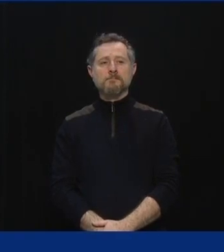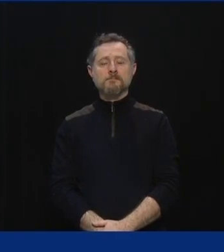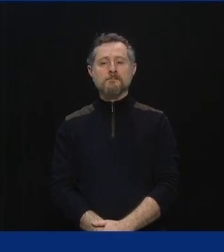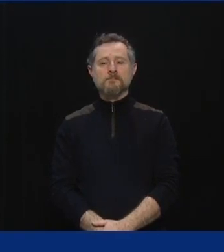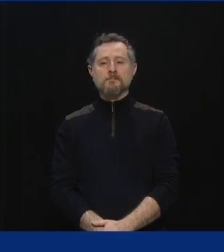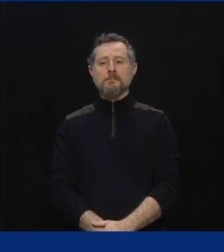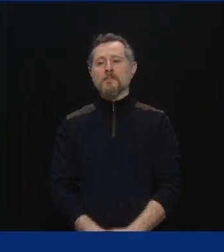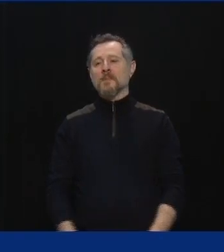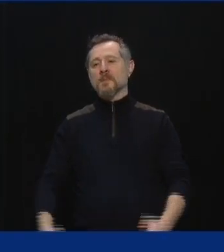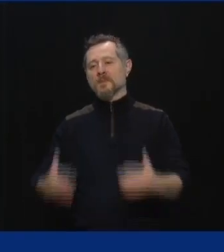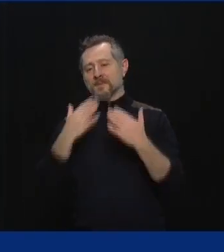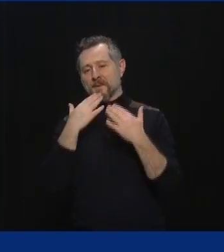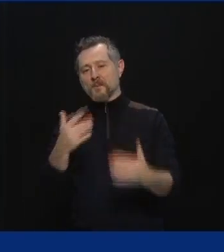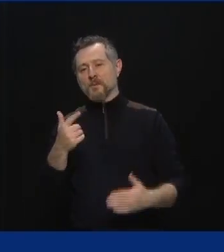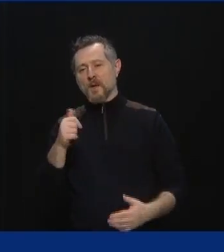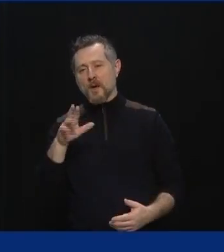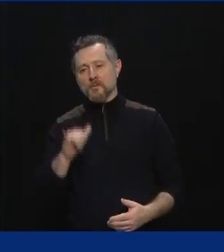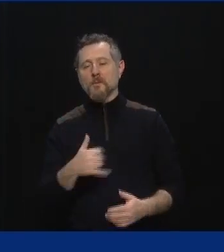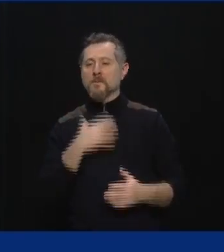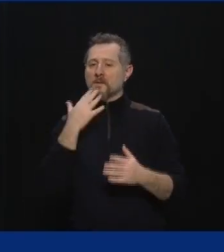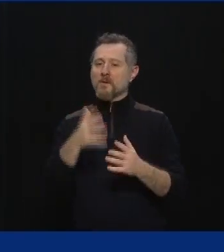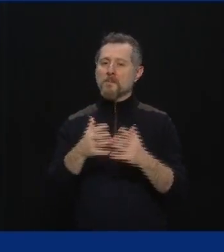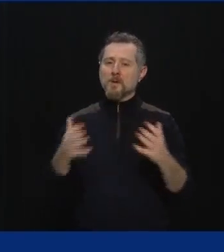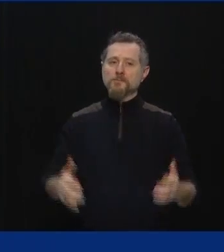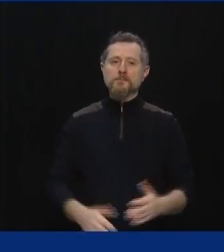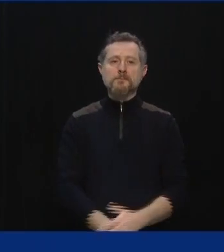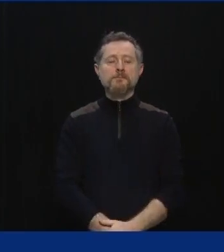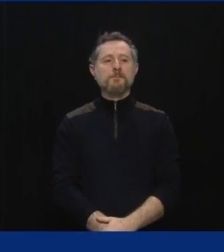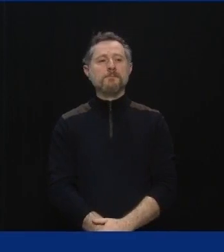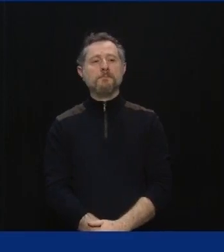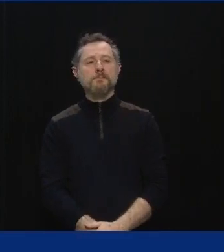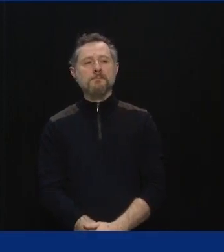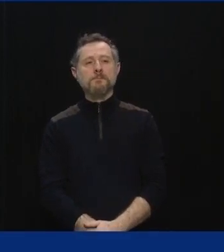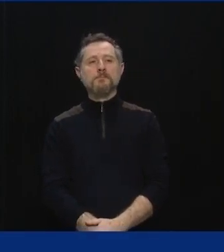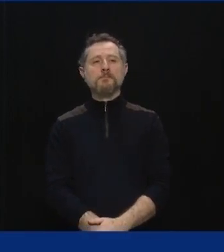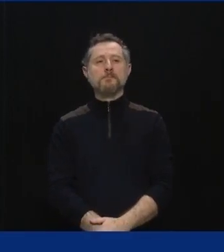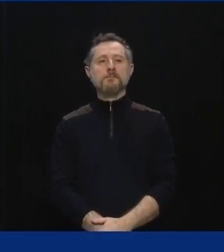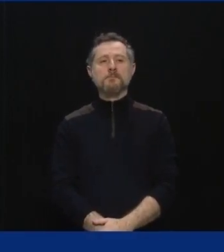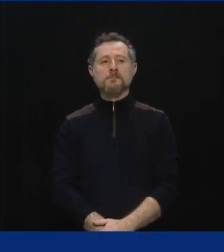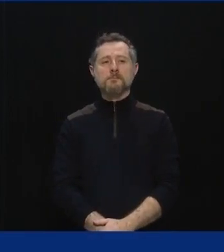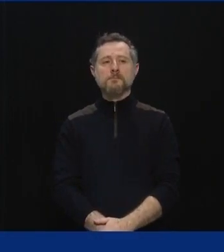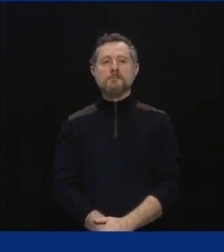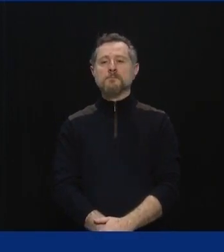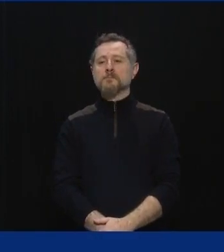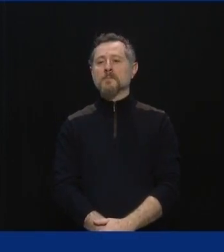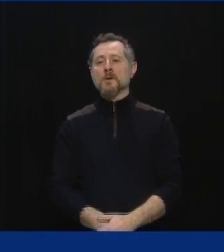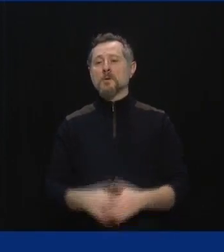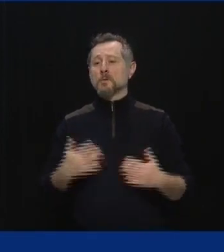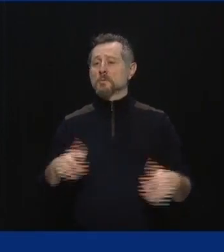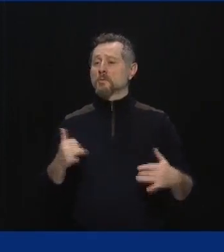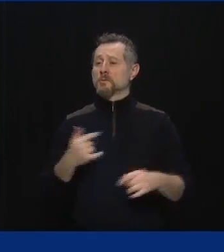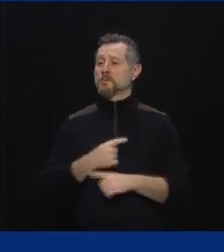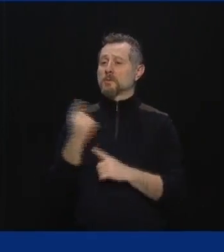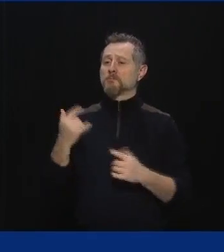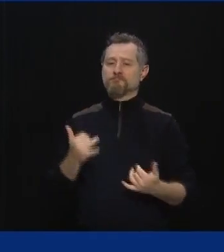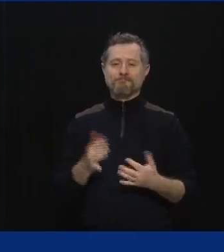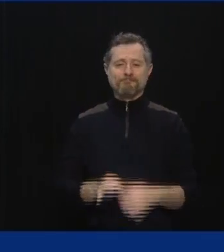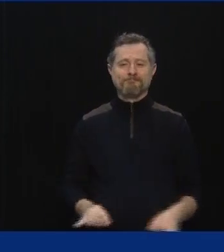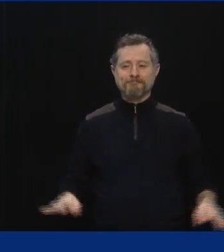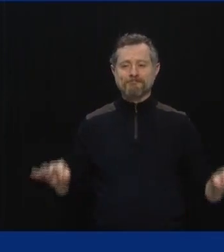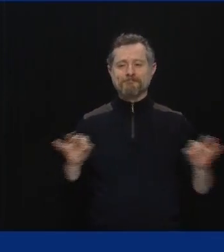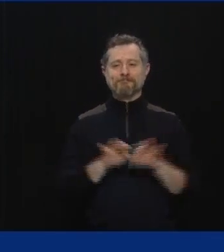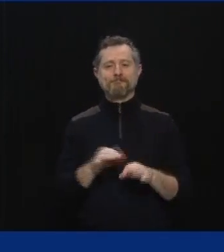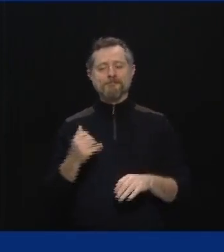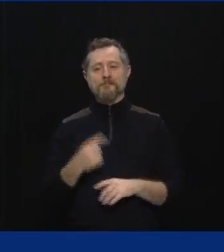Thank you, Gary. Thank you very, very much. This is a big day. And I want to start off